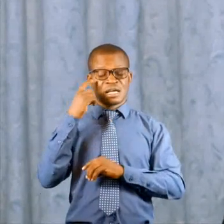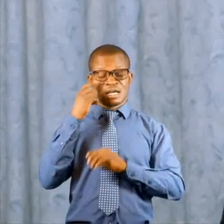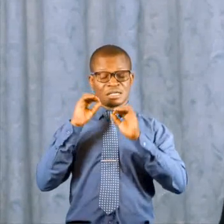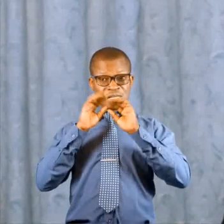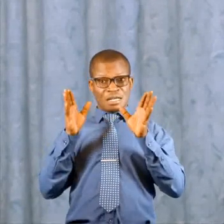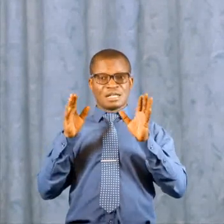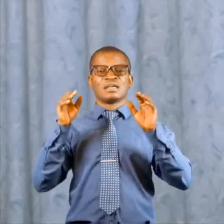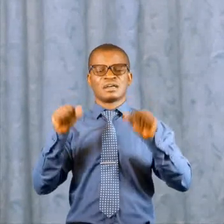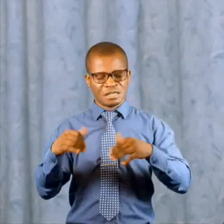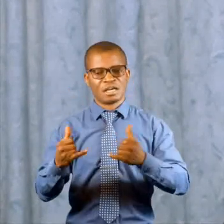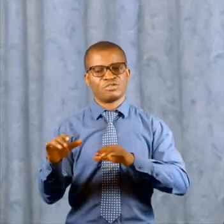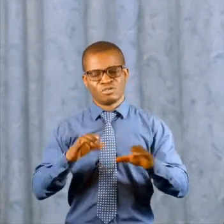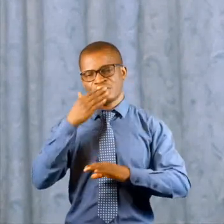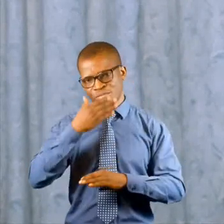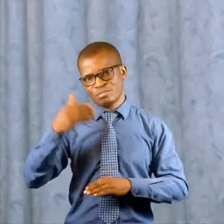are doing.